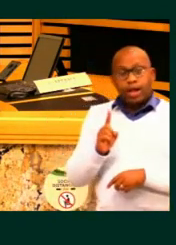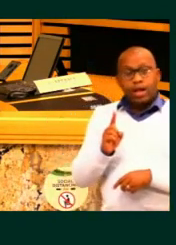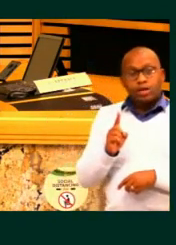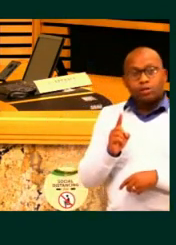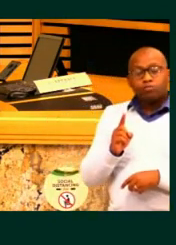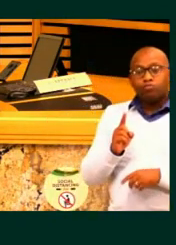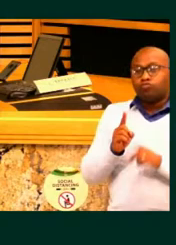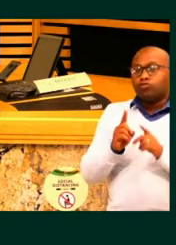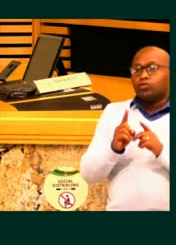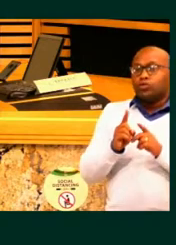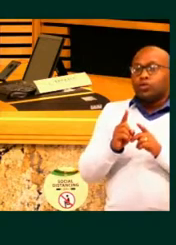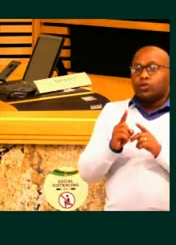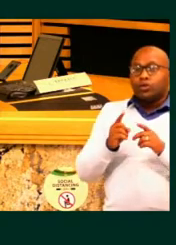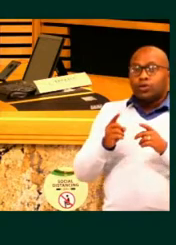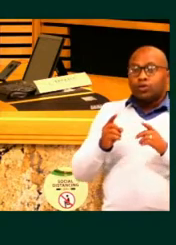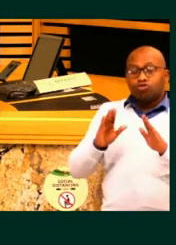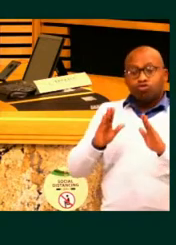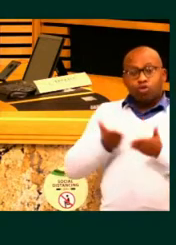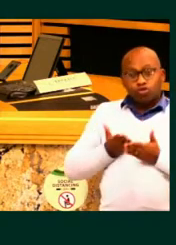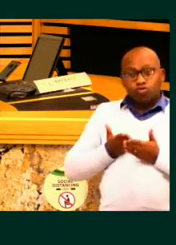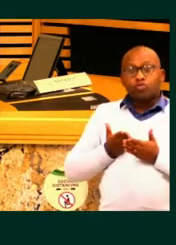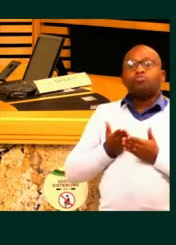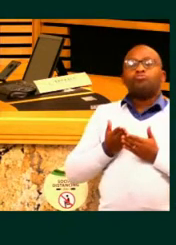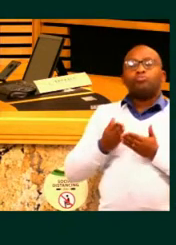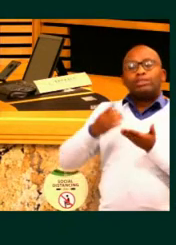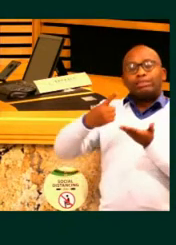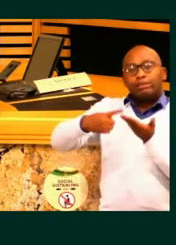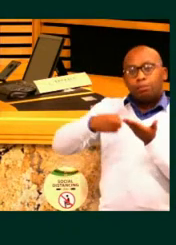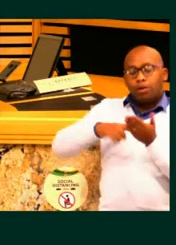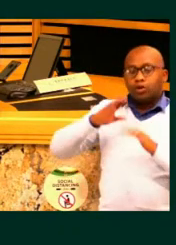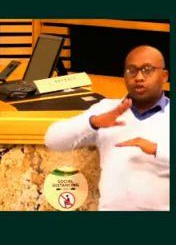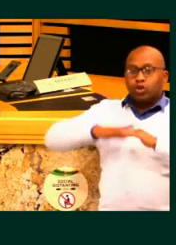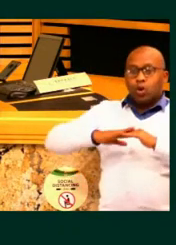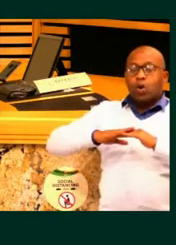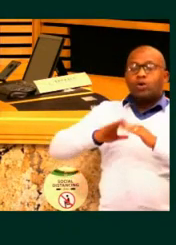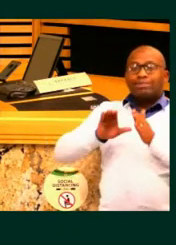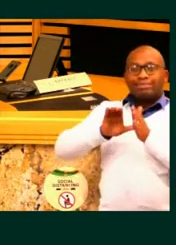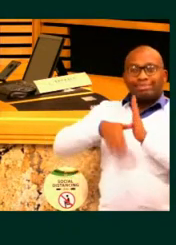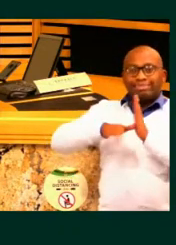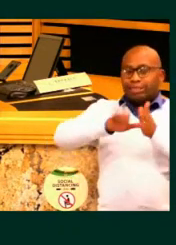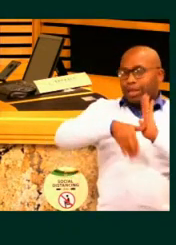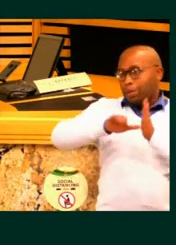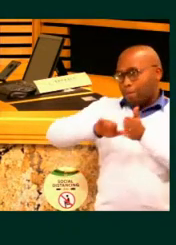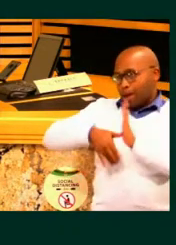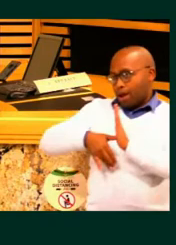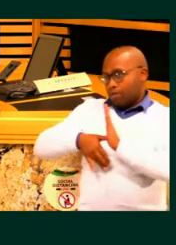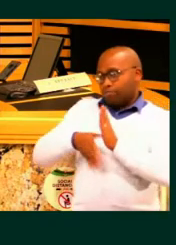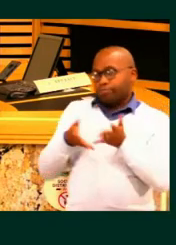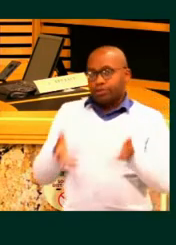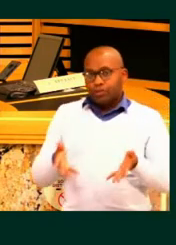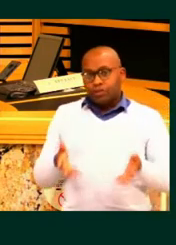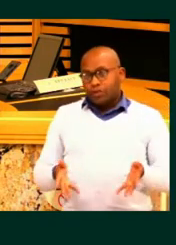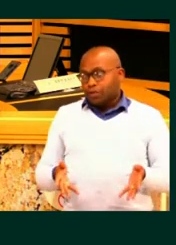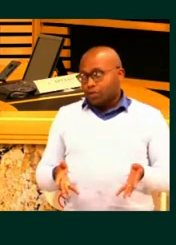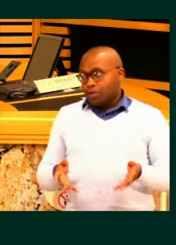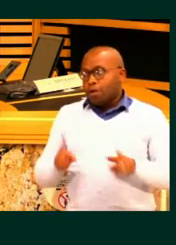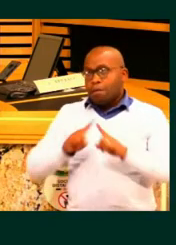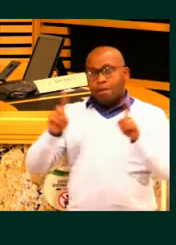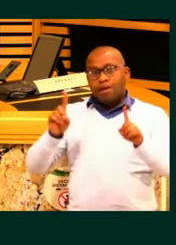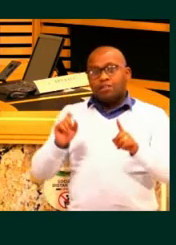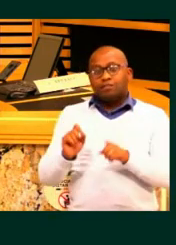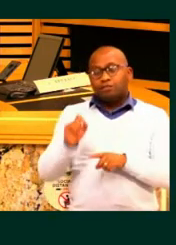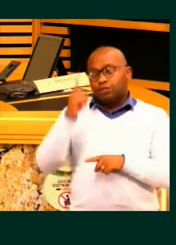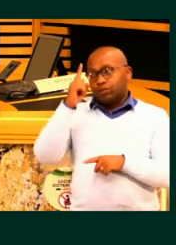disabilities in the workplace but before I do that allow me to follow suit and wish both